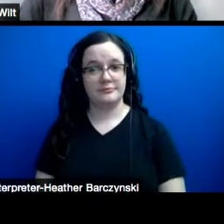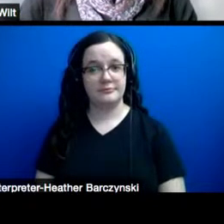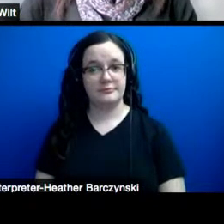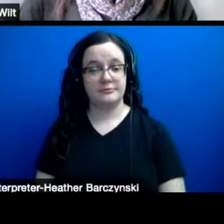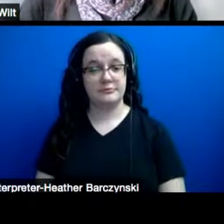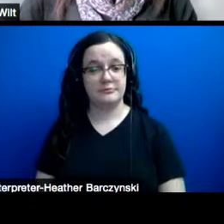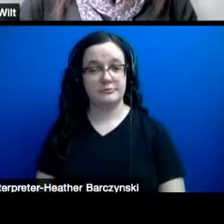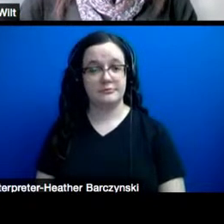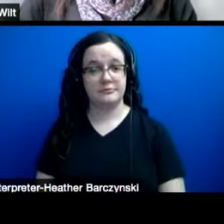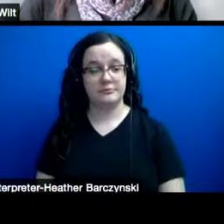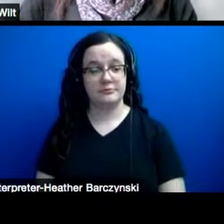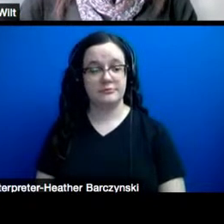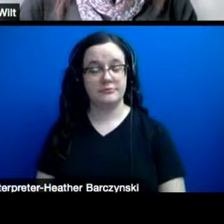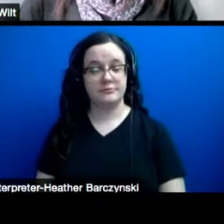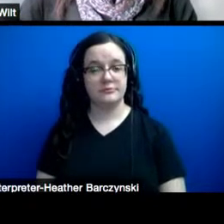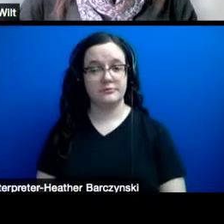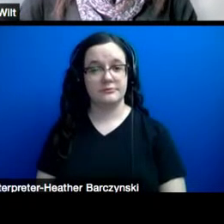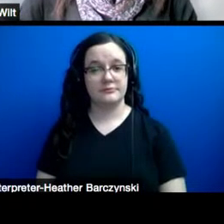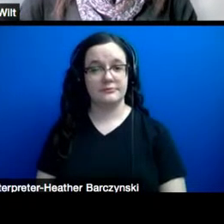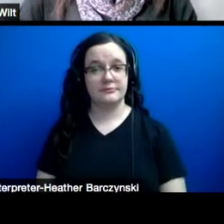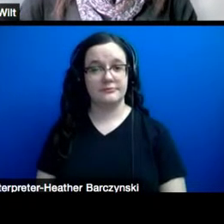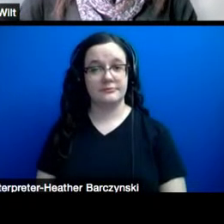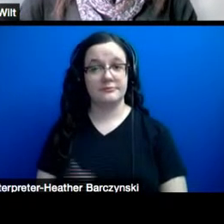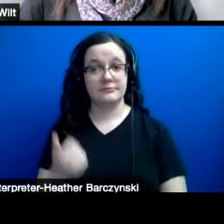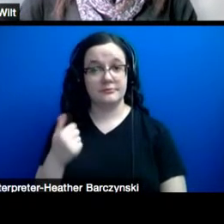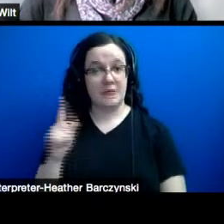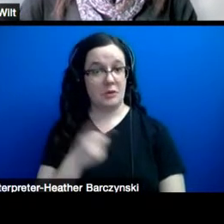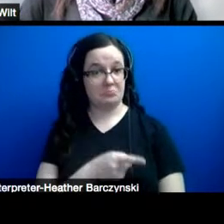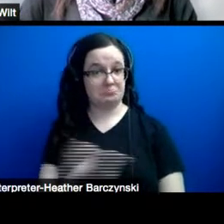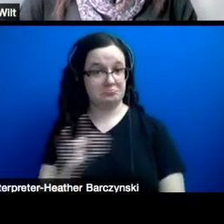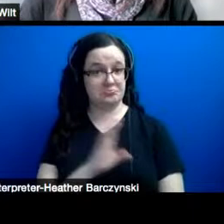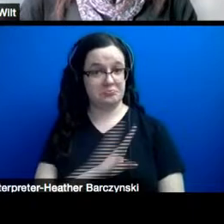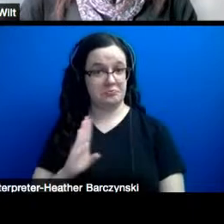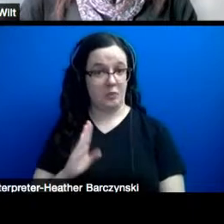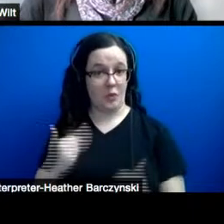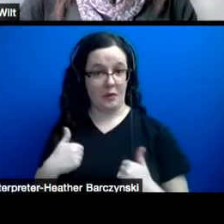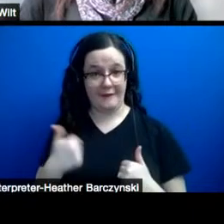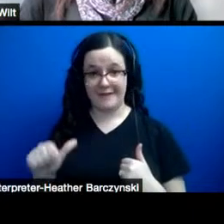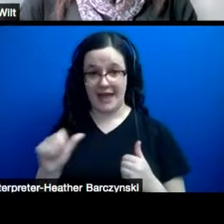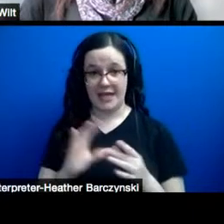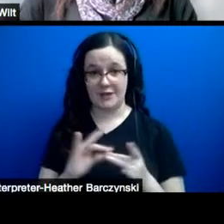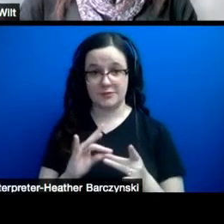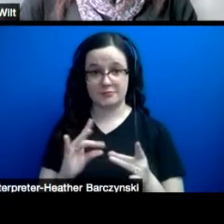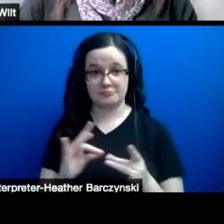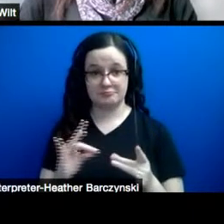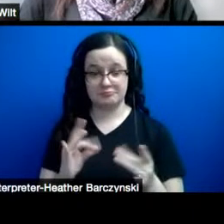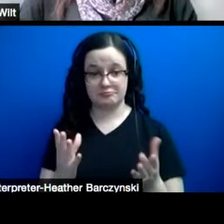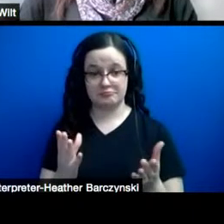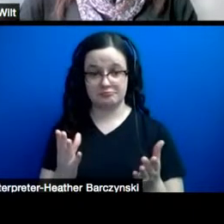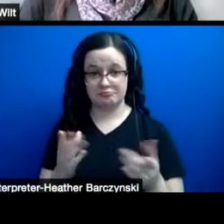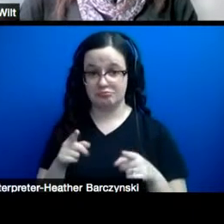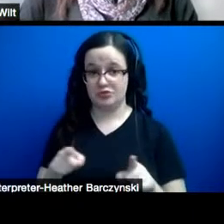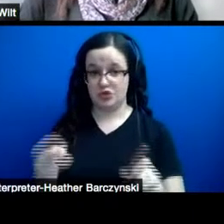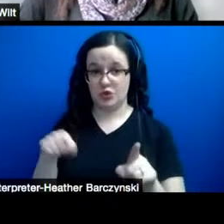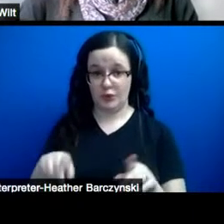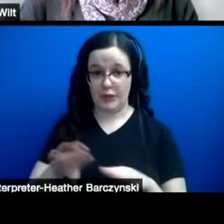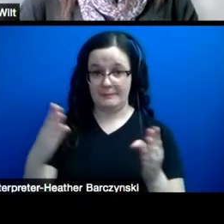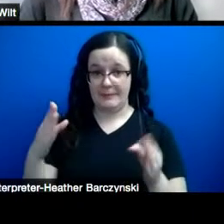Is there anybody on the board with any comments you'd like to make during this public